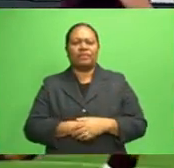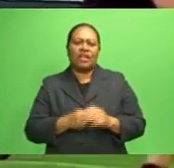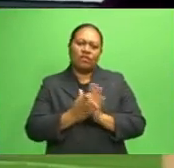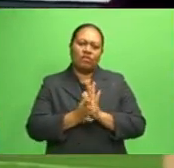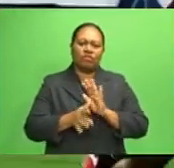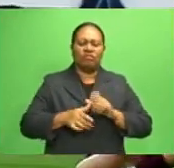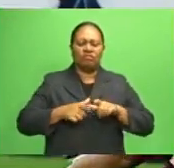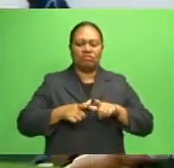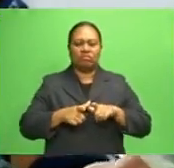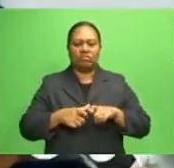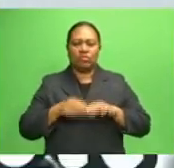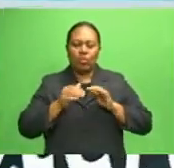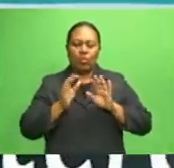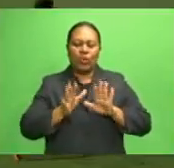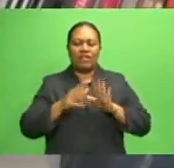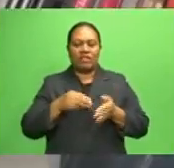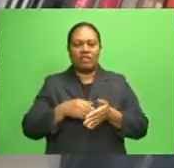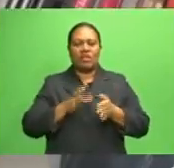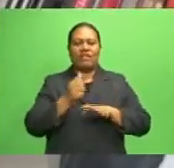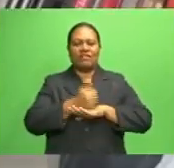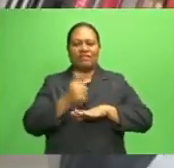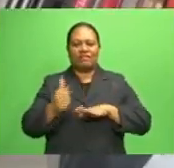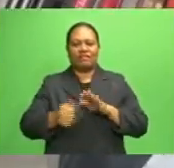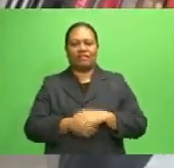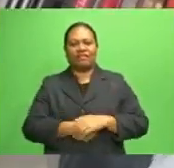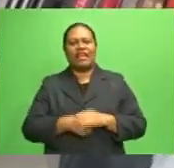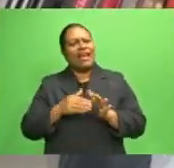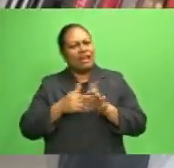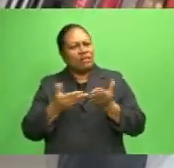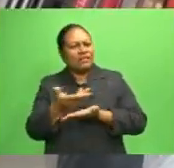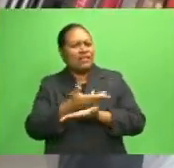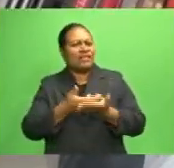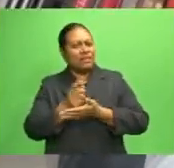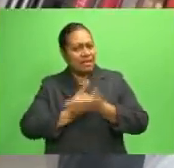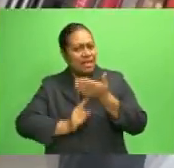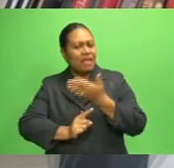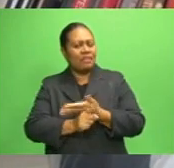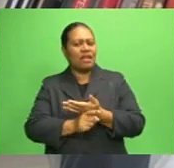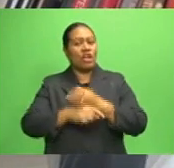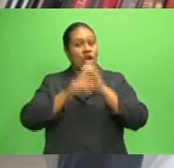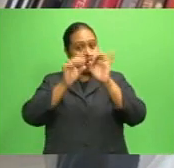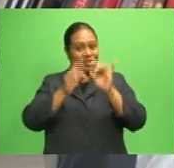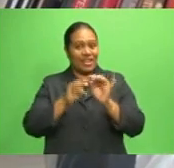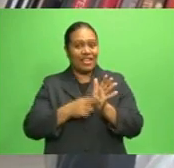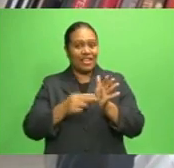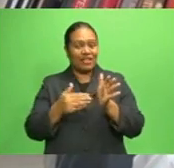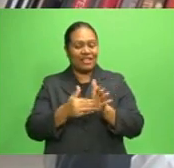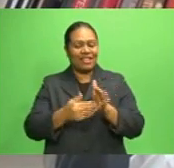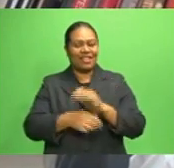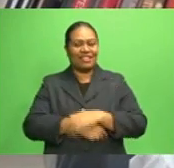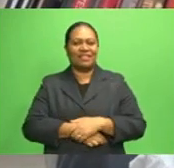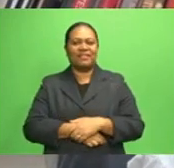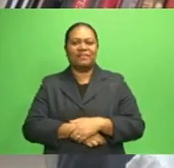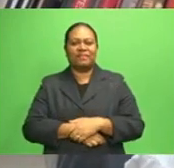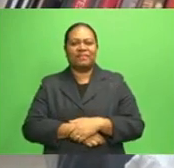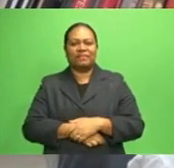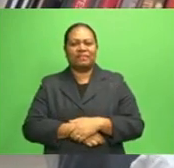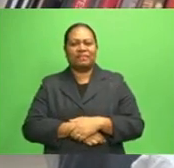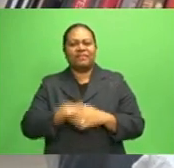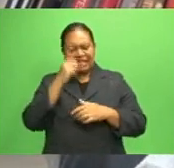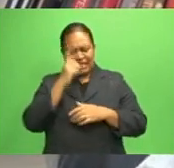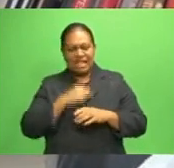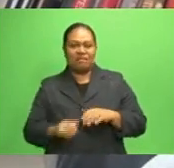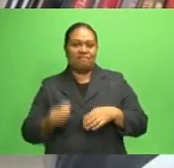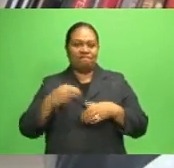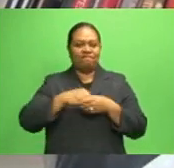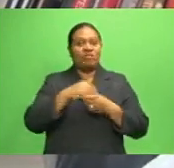on the government's directive. We have discussions with Australia and New Zealand when if we become part